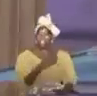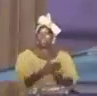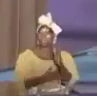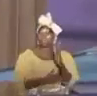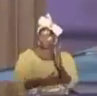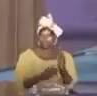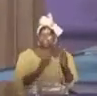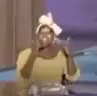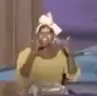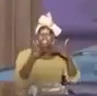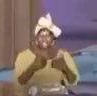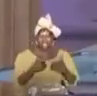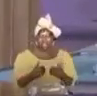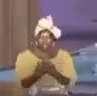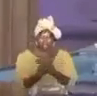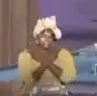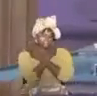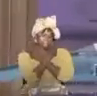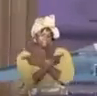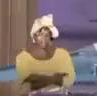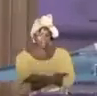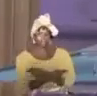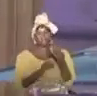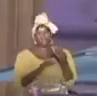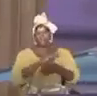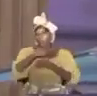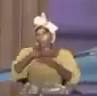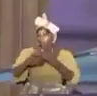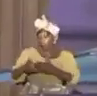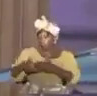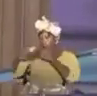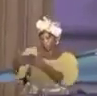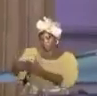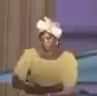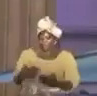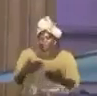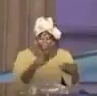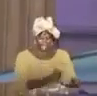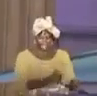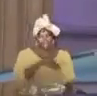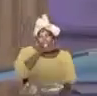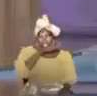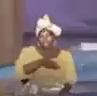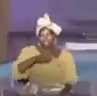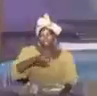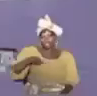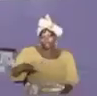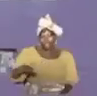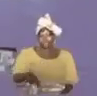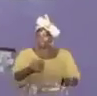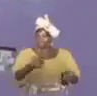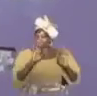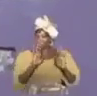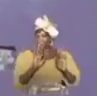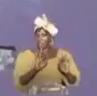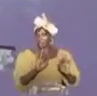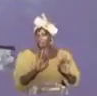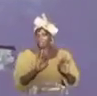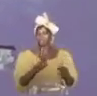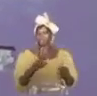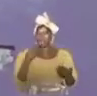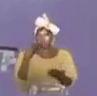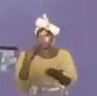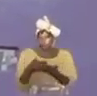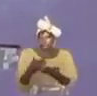call rest on every side. Wealth was there, children, assets, a great name. But then the Bible tells us